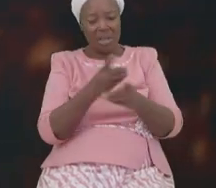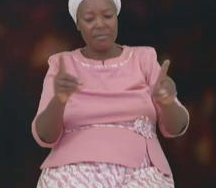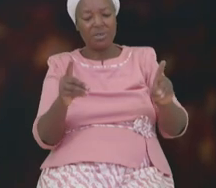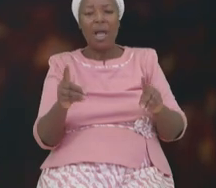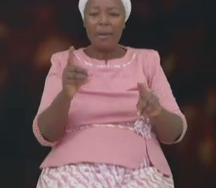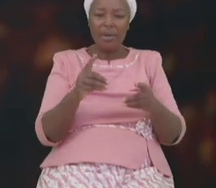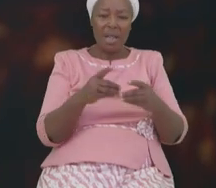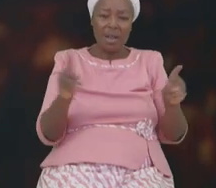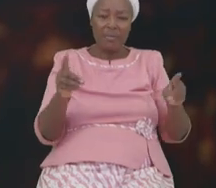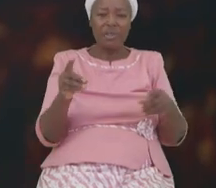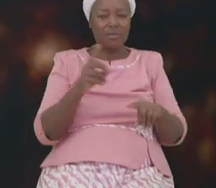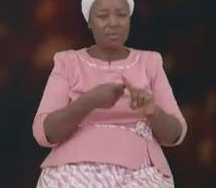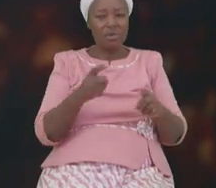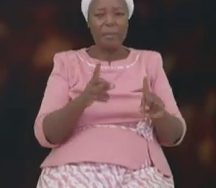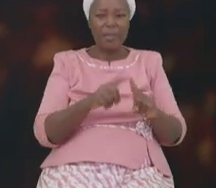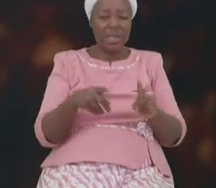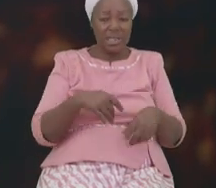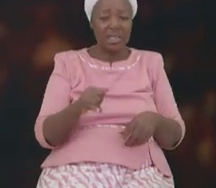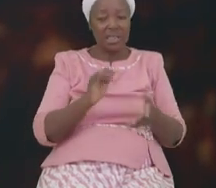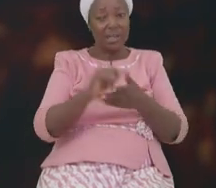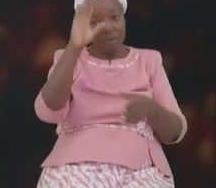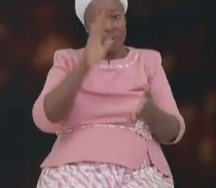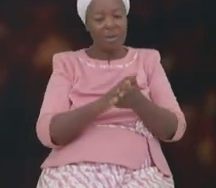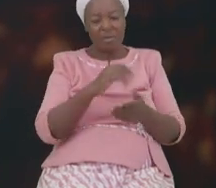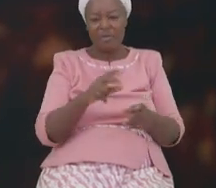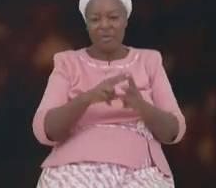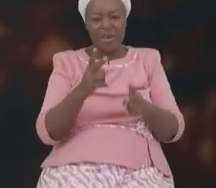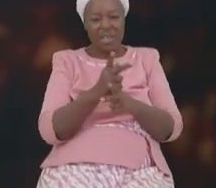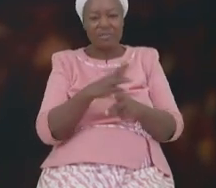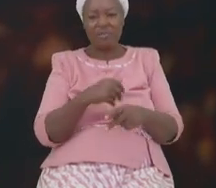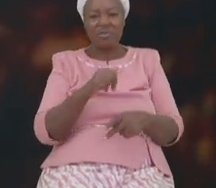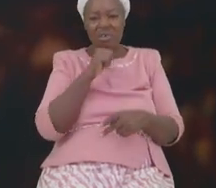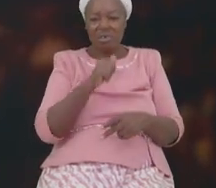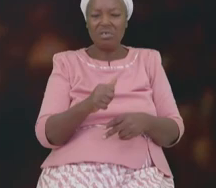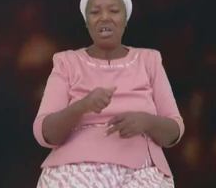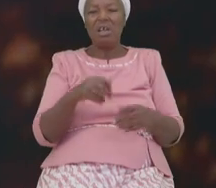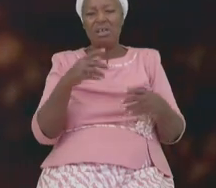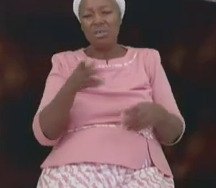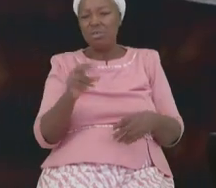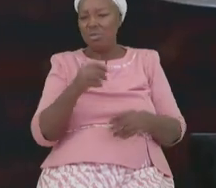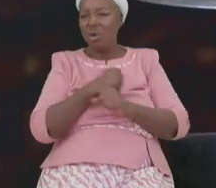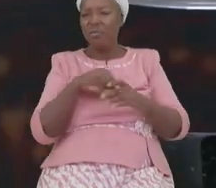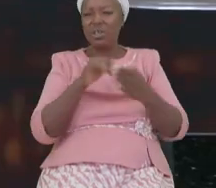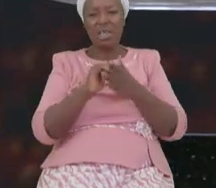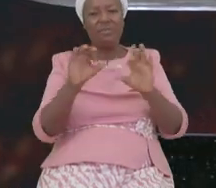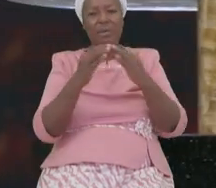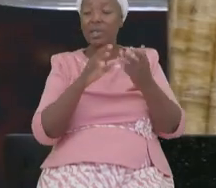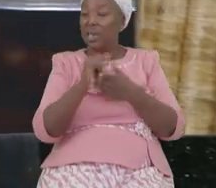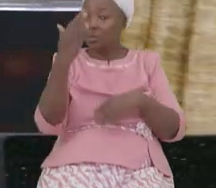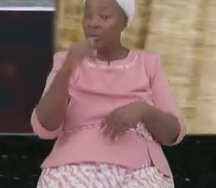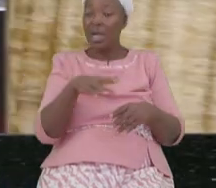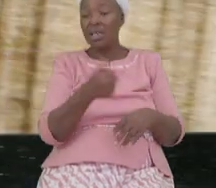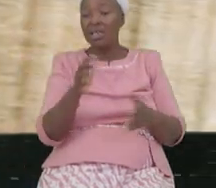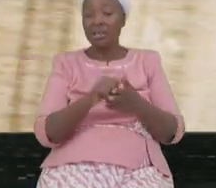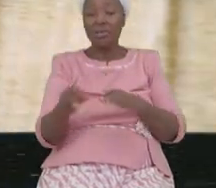be very careful how you relate together. There'll be no love in the family. That's why whatever you are doing